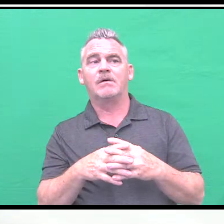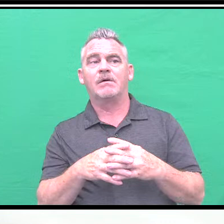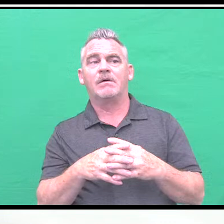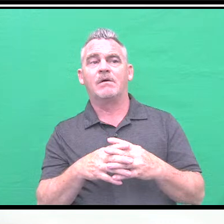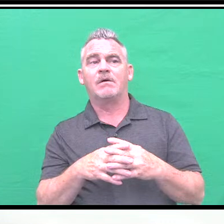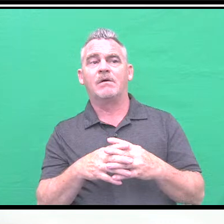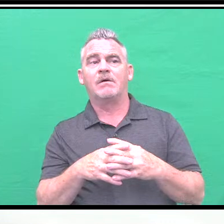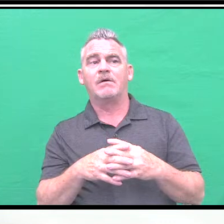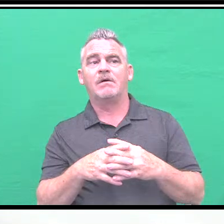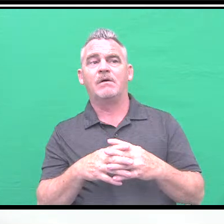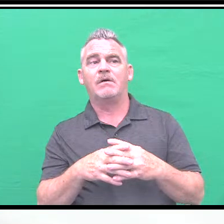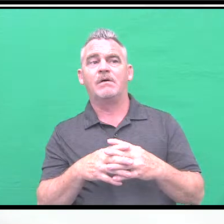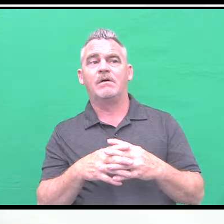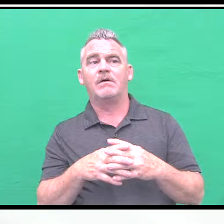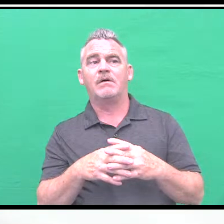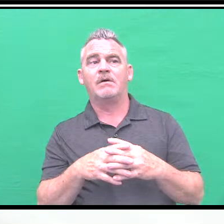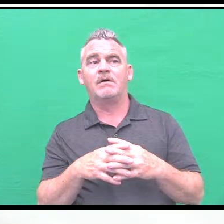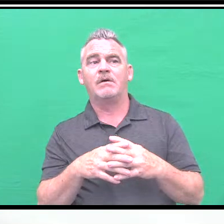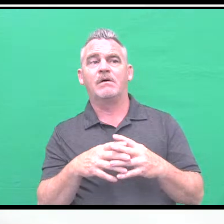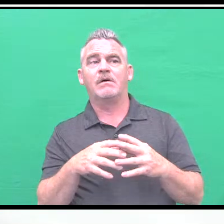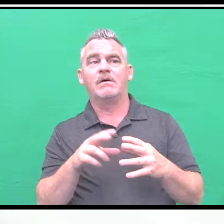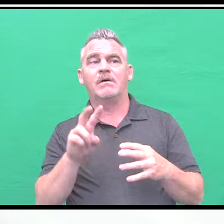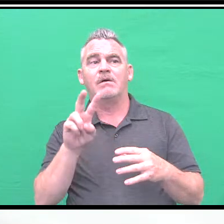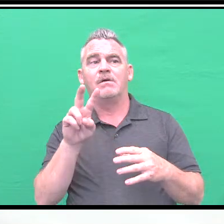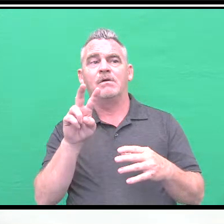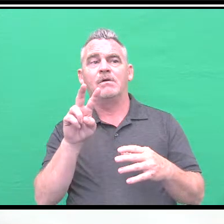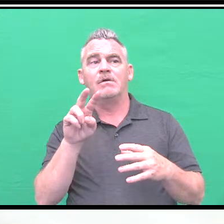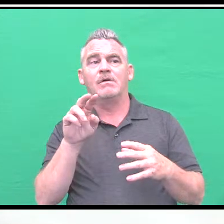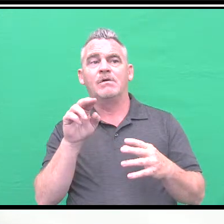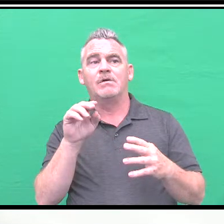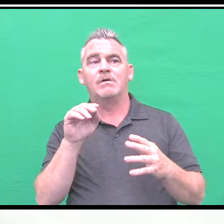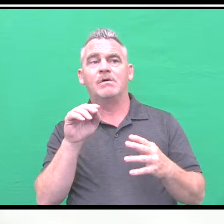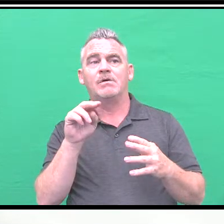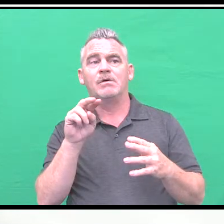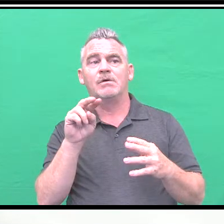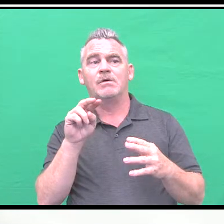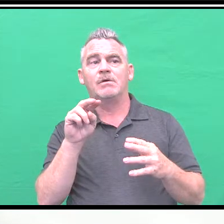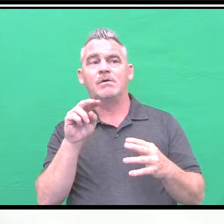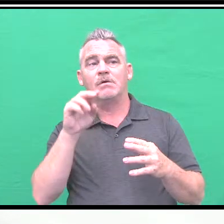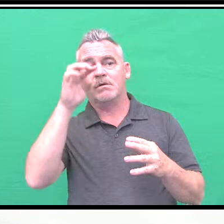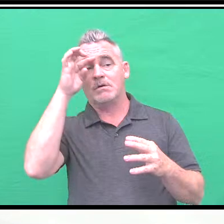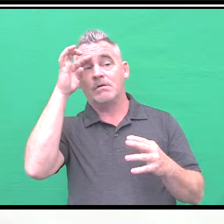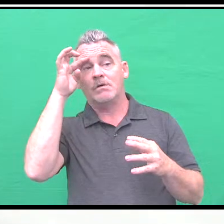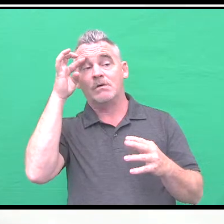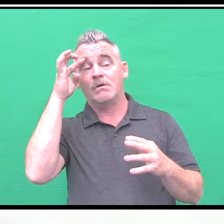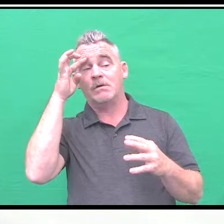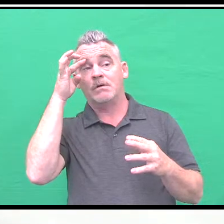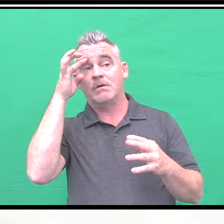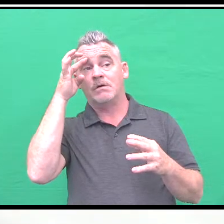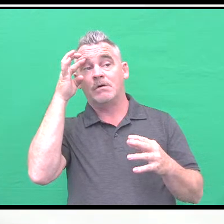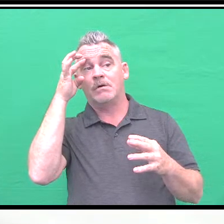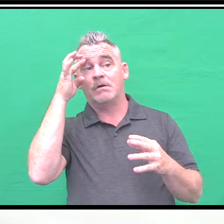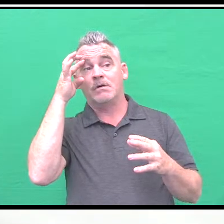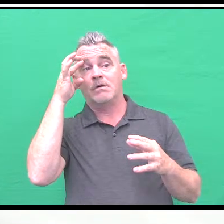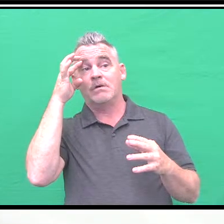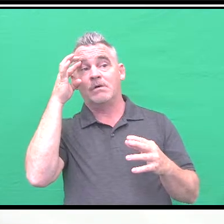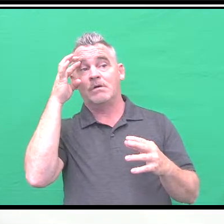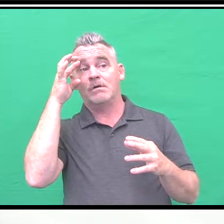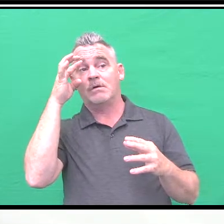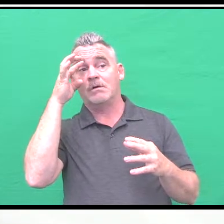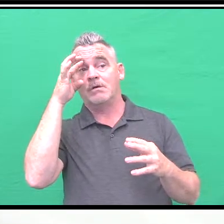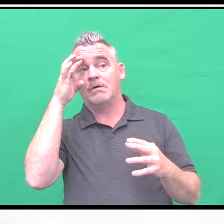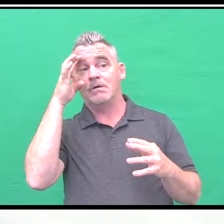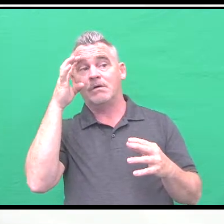we went from $2.85 per $100 in payroll in 2019 to